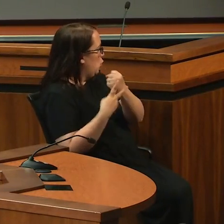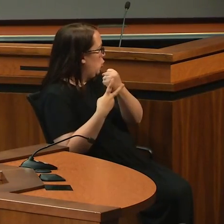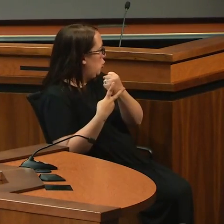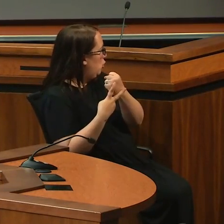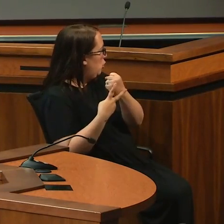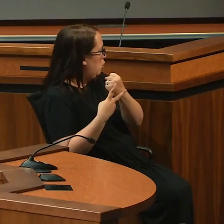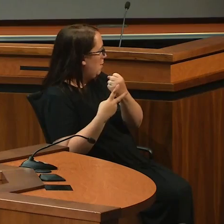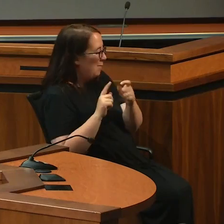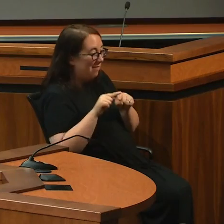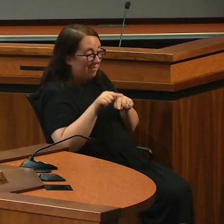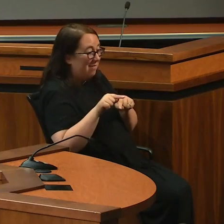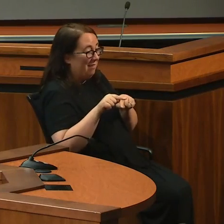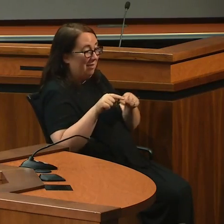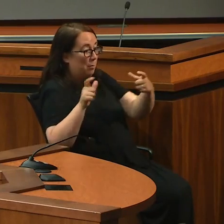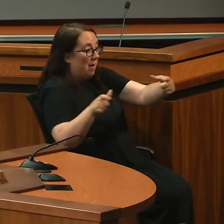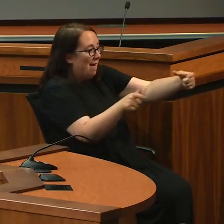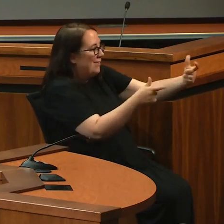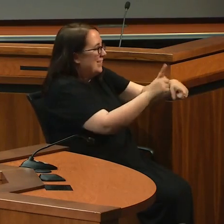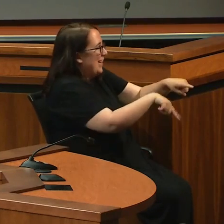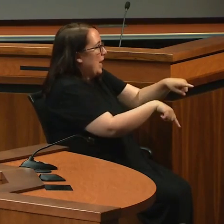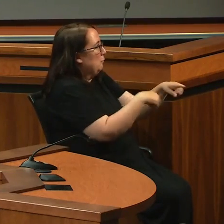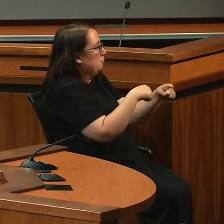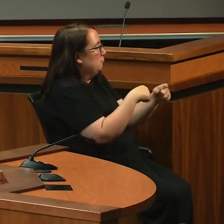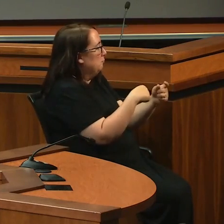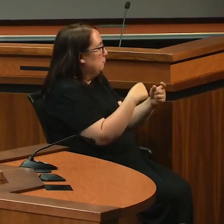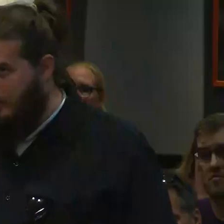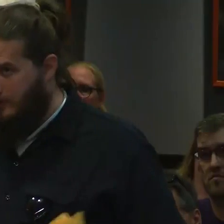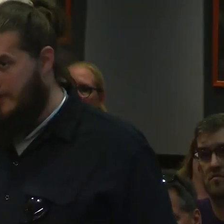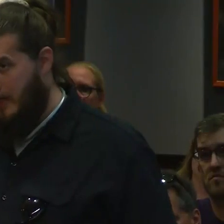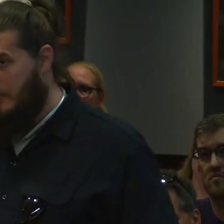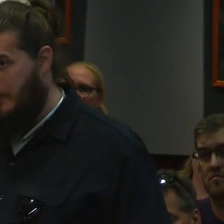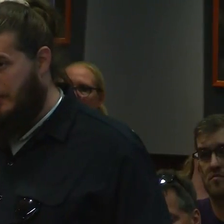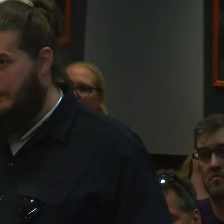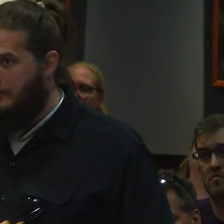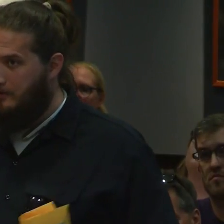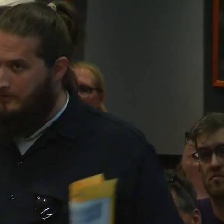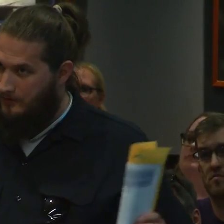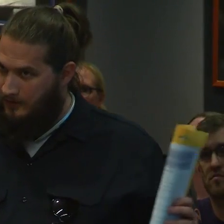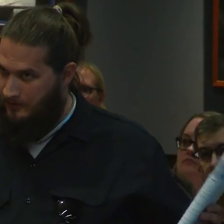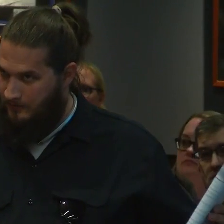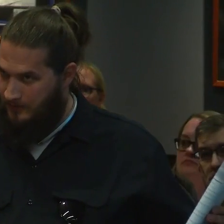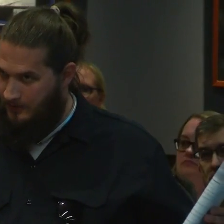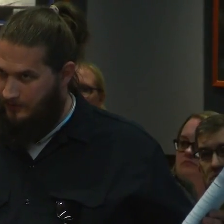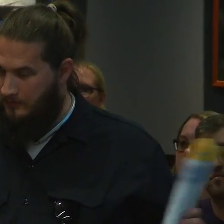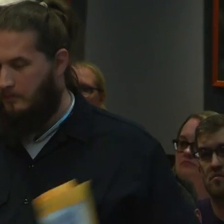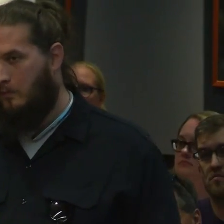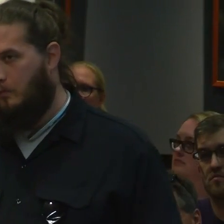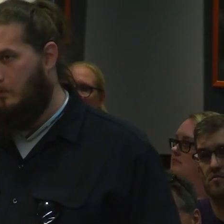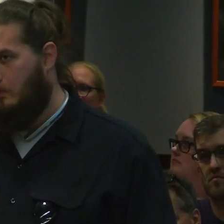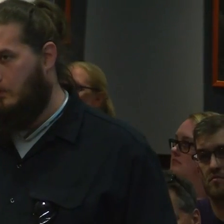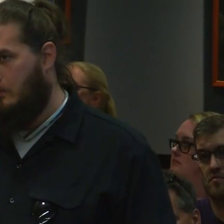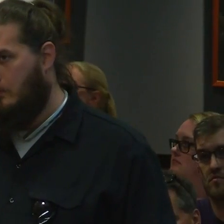And unfortunately, we don't have the space everywhere, and that's where the underground comes in. So they'll come in to either at the same speed? Correct. It's really all about